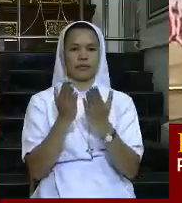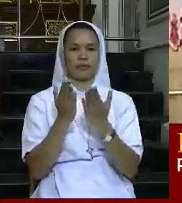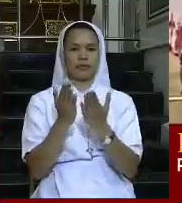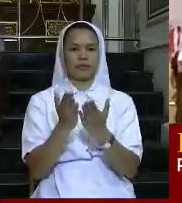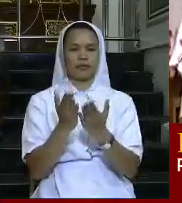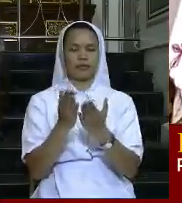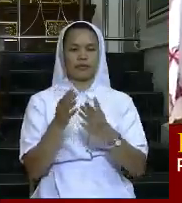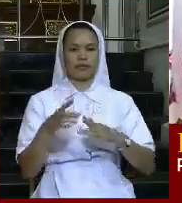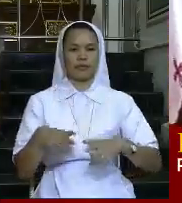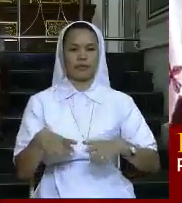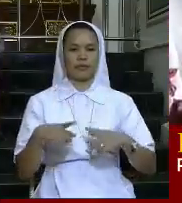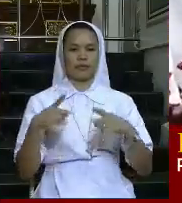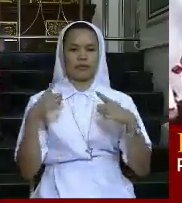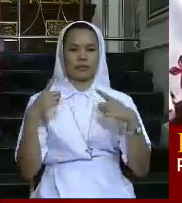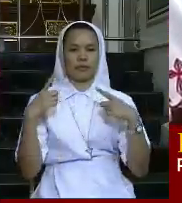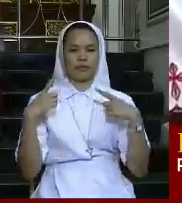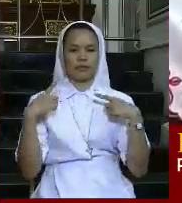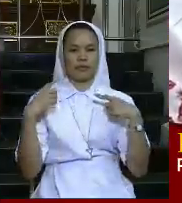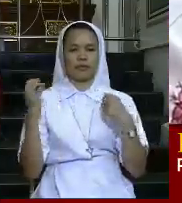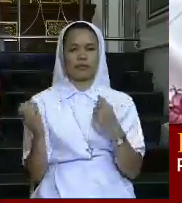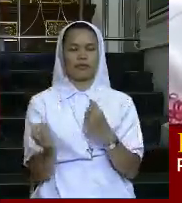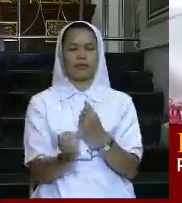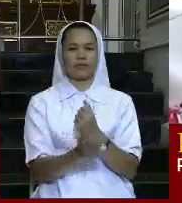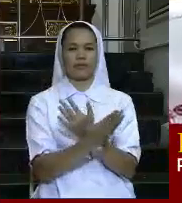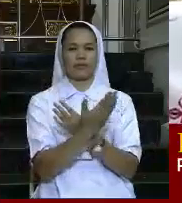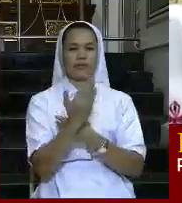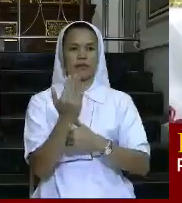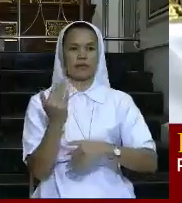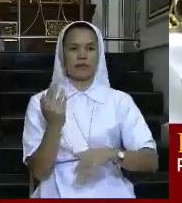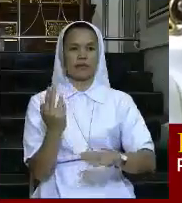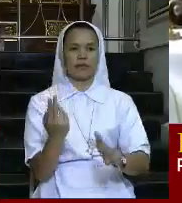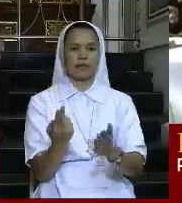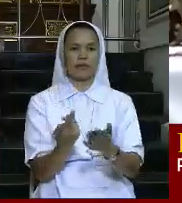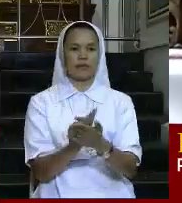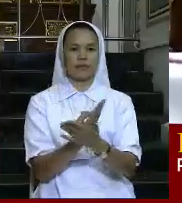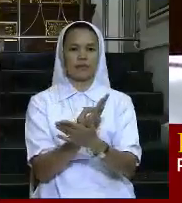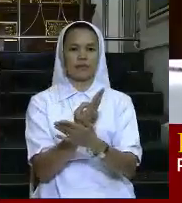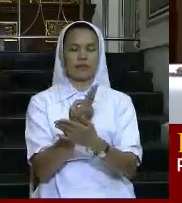reaching out and living